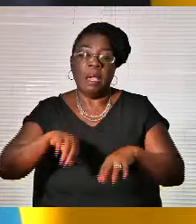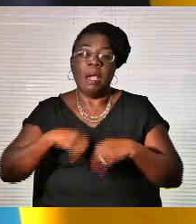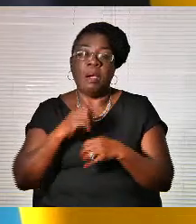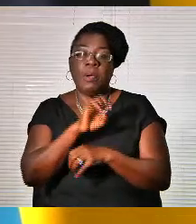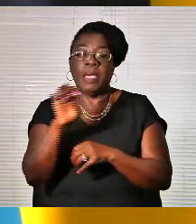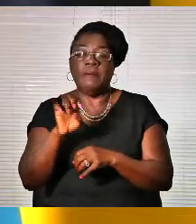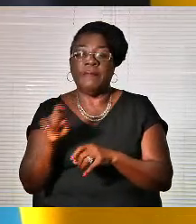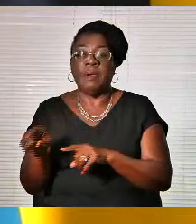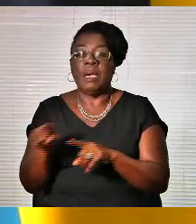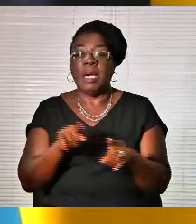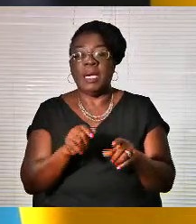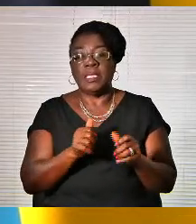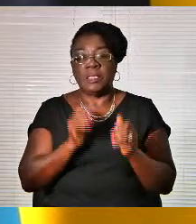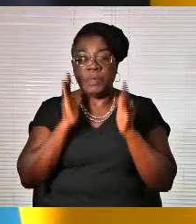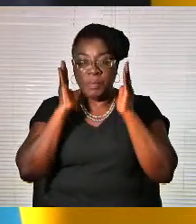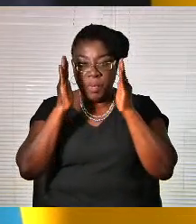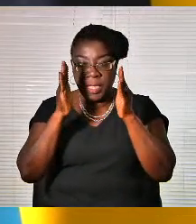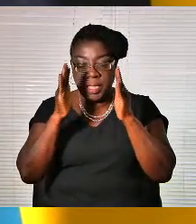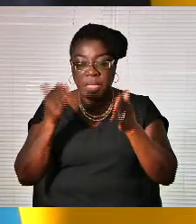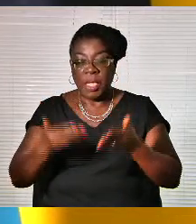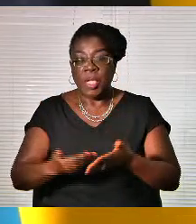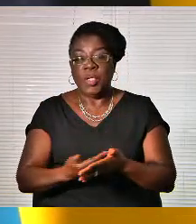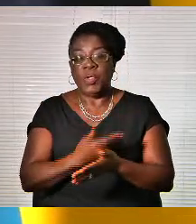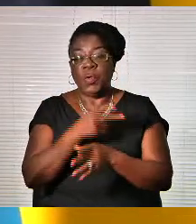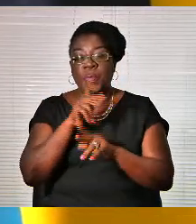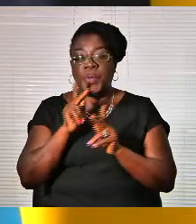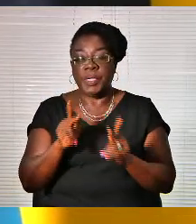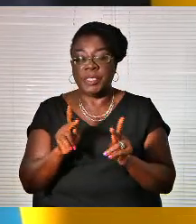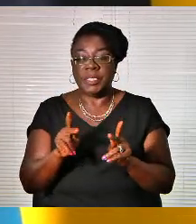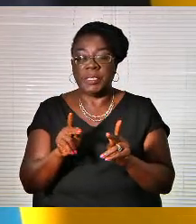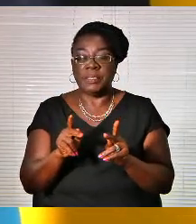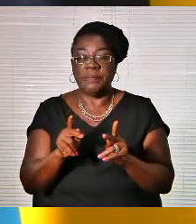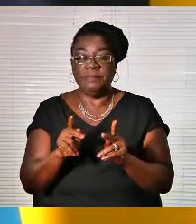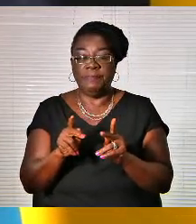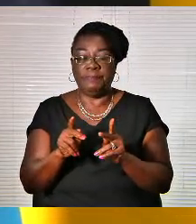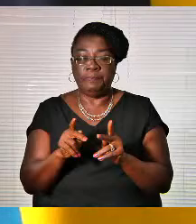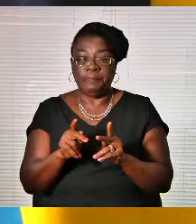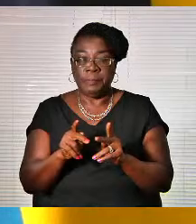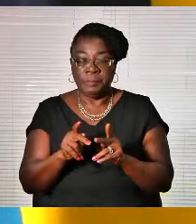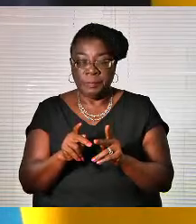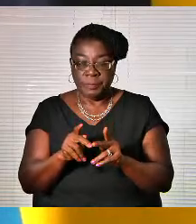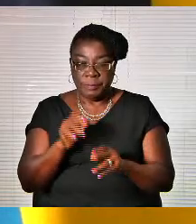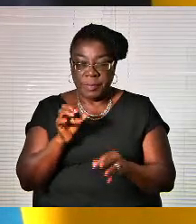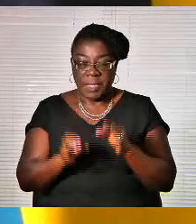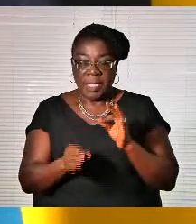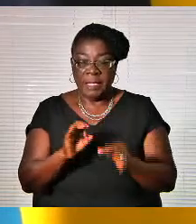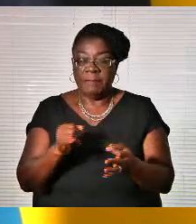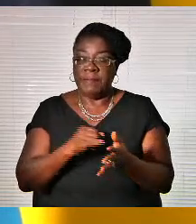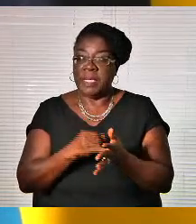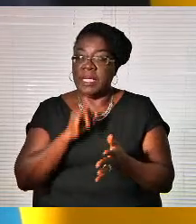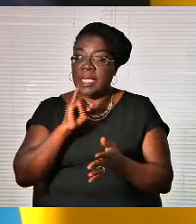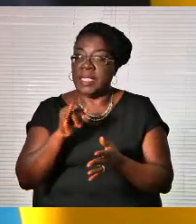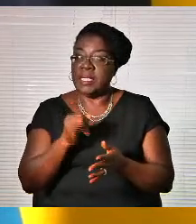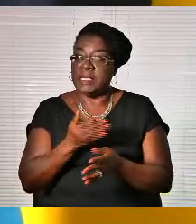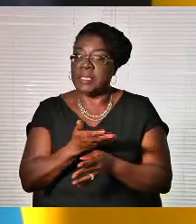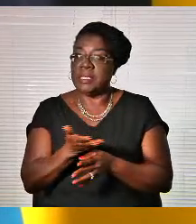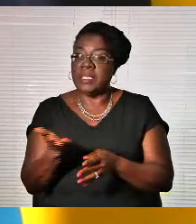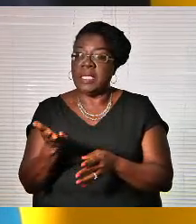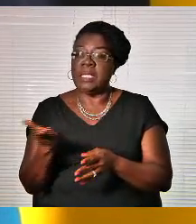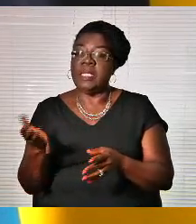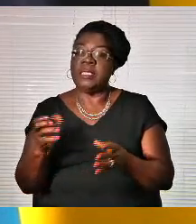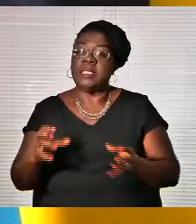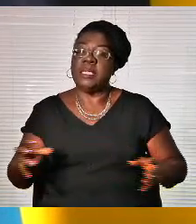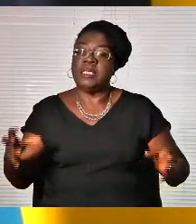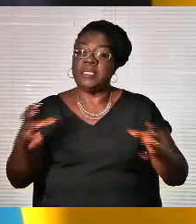we monitor the new cases and their location, where they are, if there's a particular surge